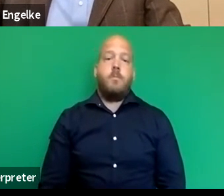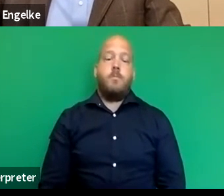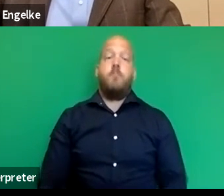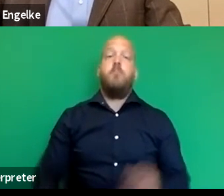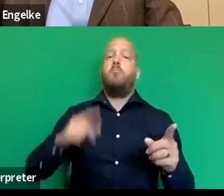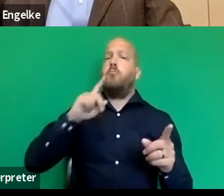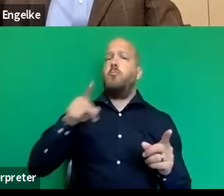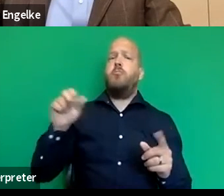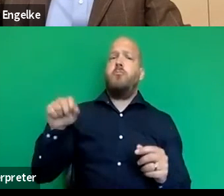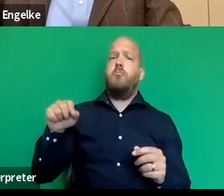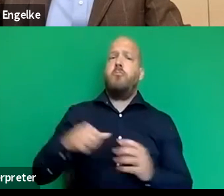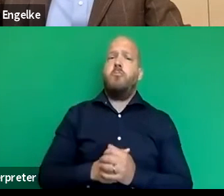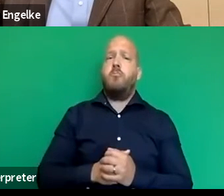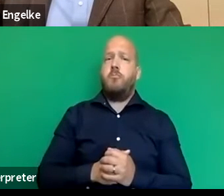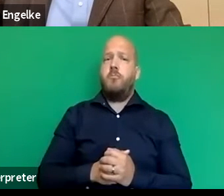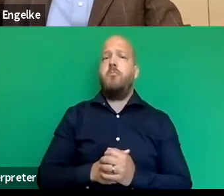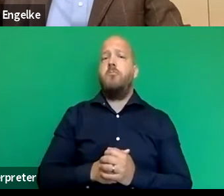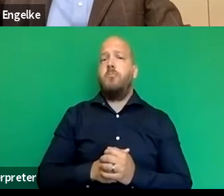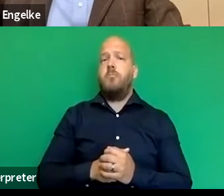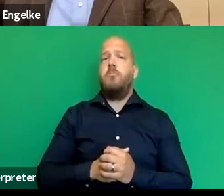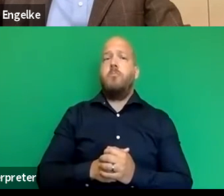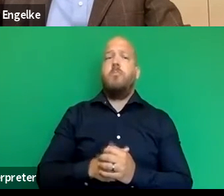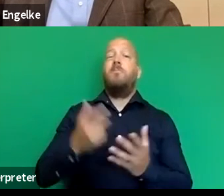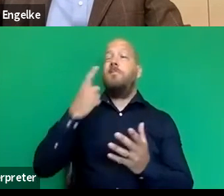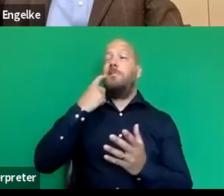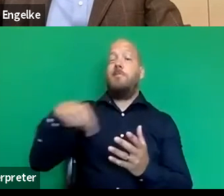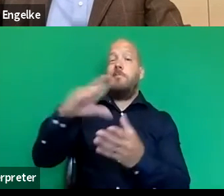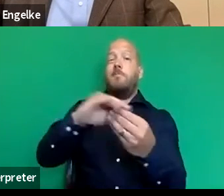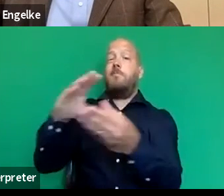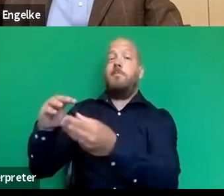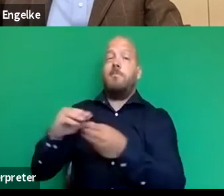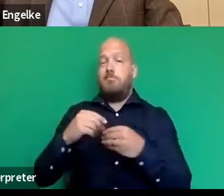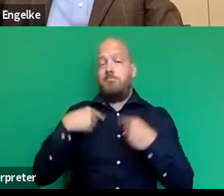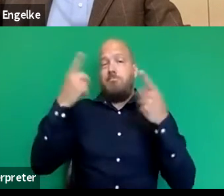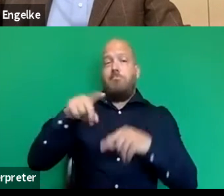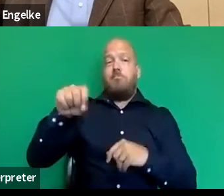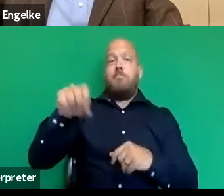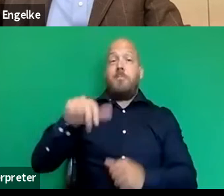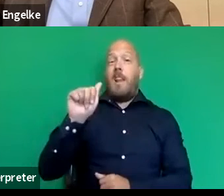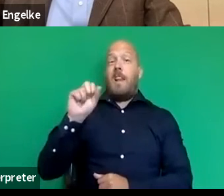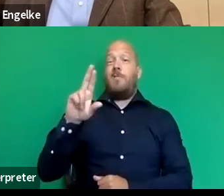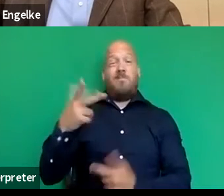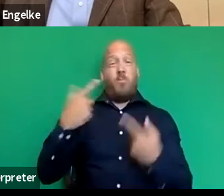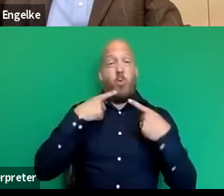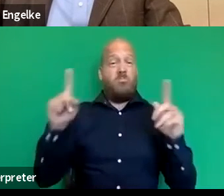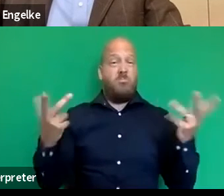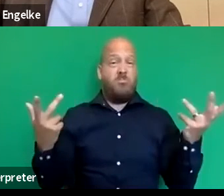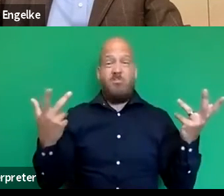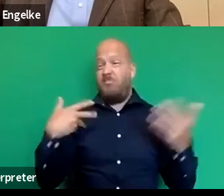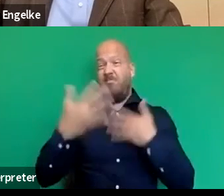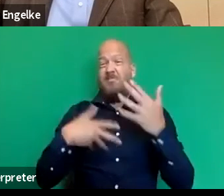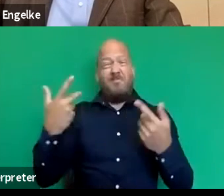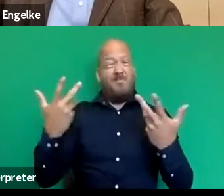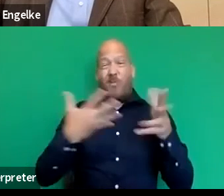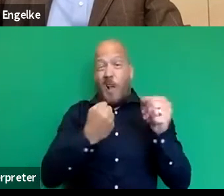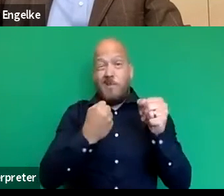speech recognition, where it works really well. It's fast, it can be accurate, but it depends so